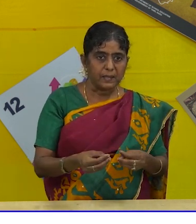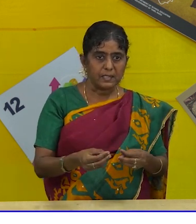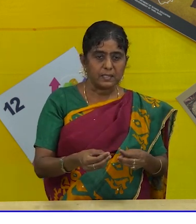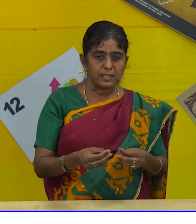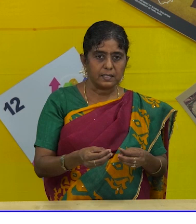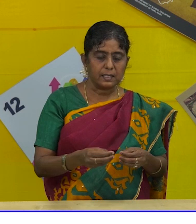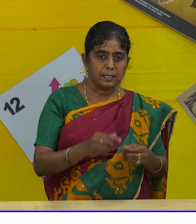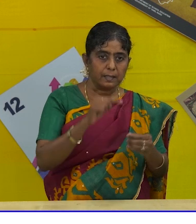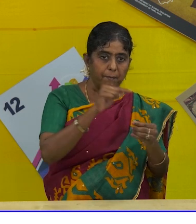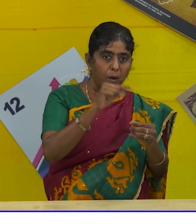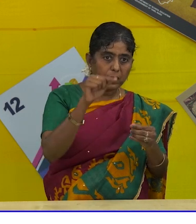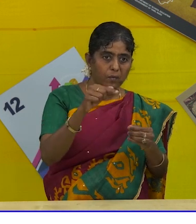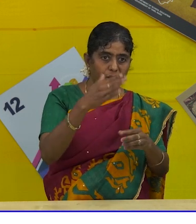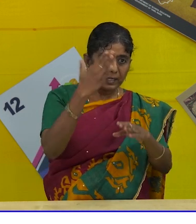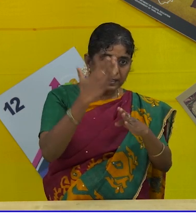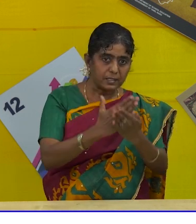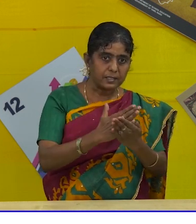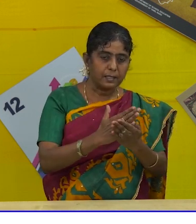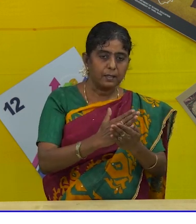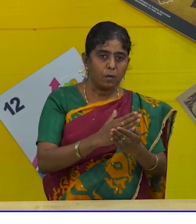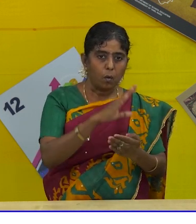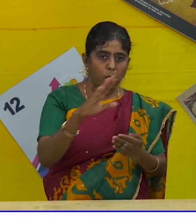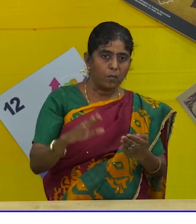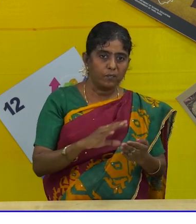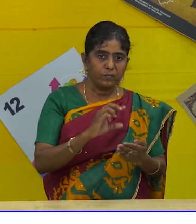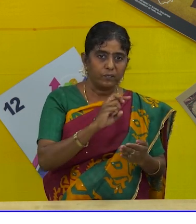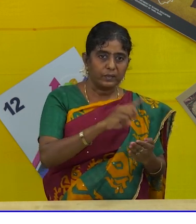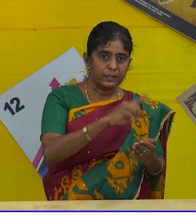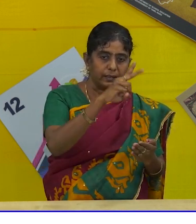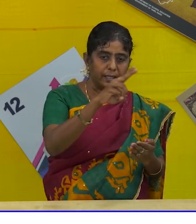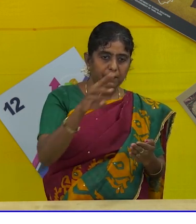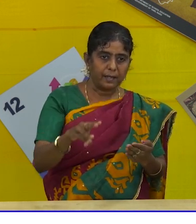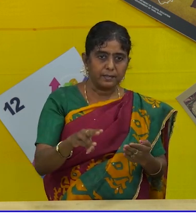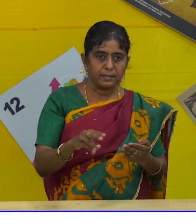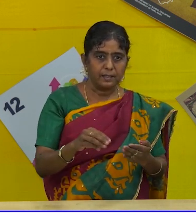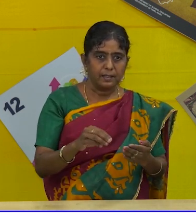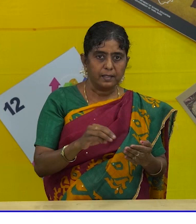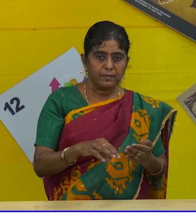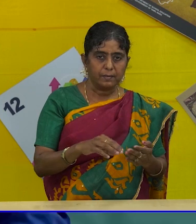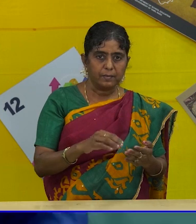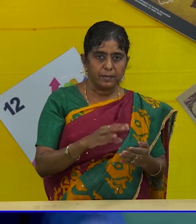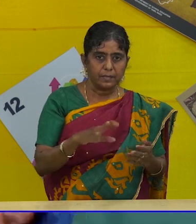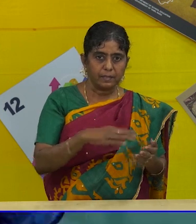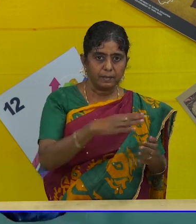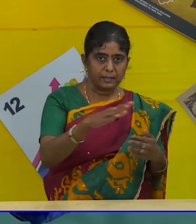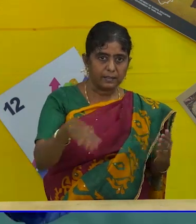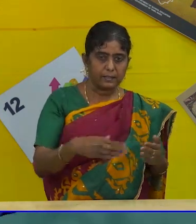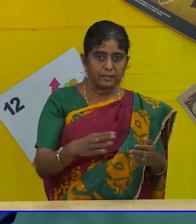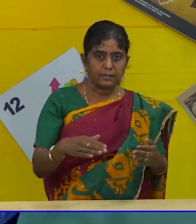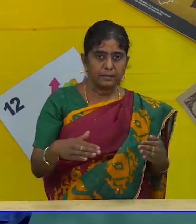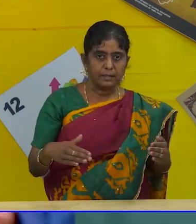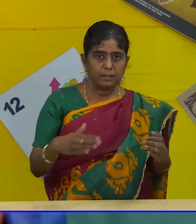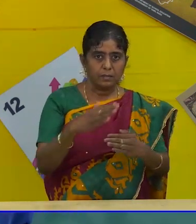is precisely the point of intersection of the three planes. Where the three planes